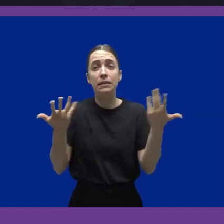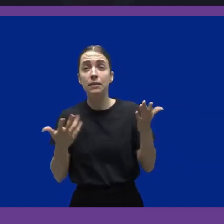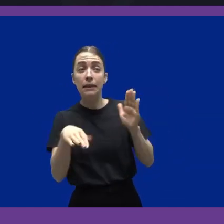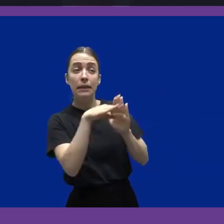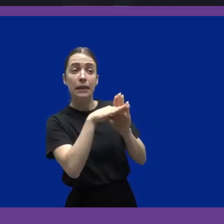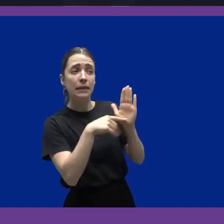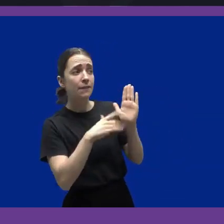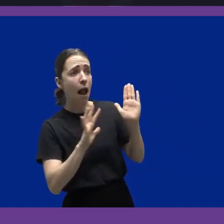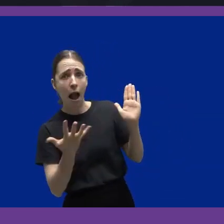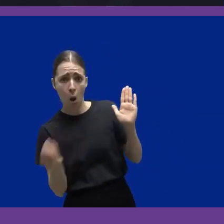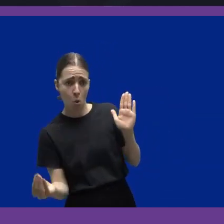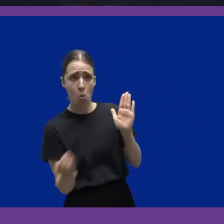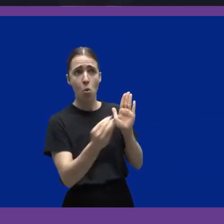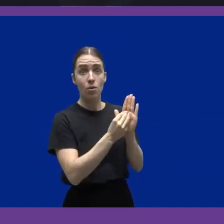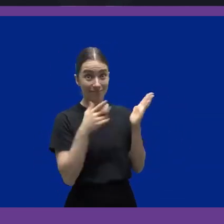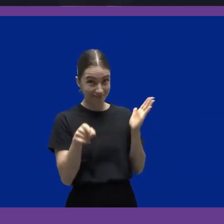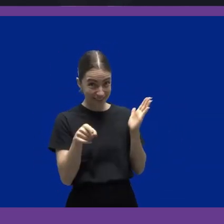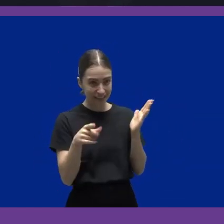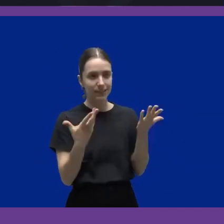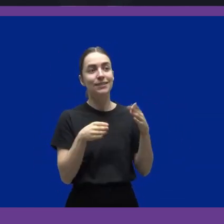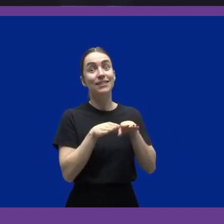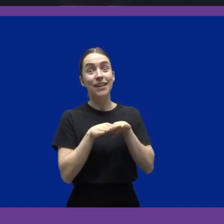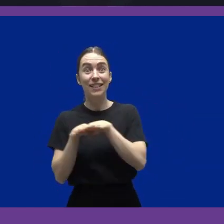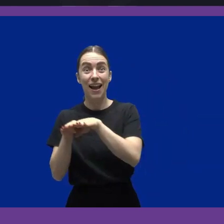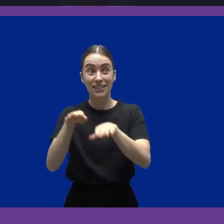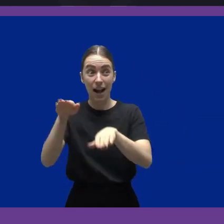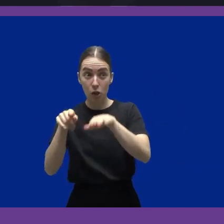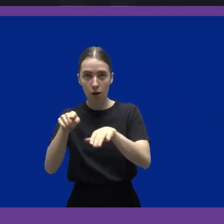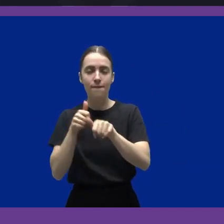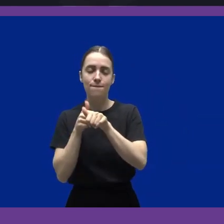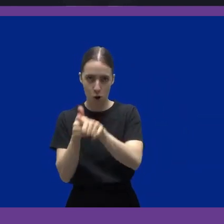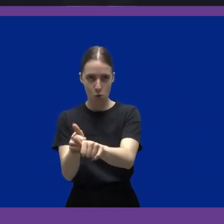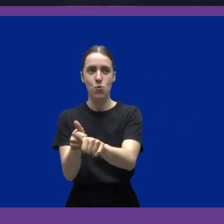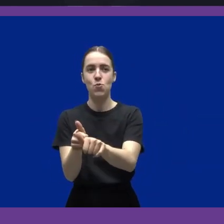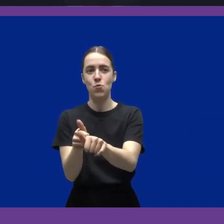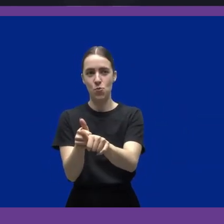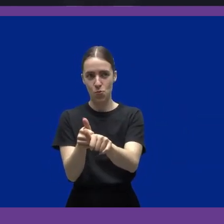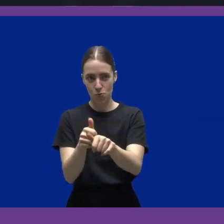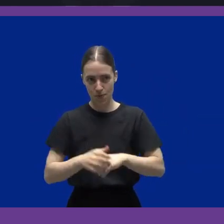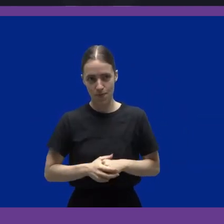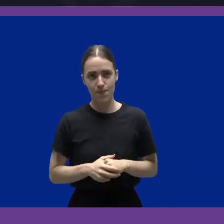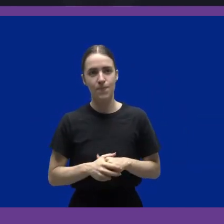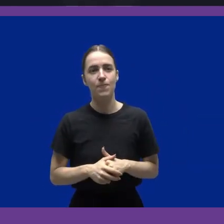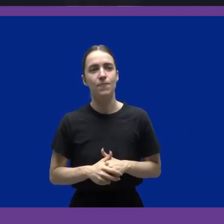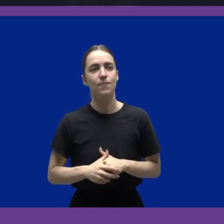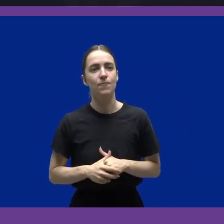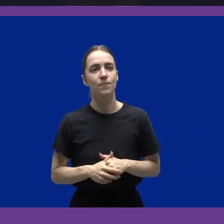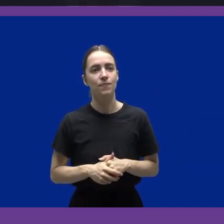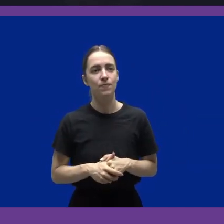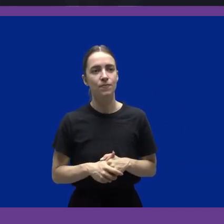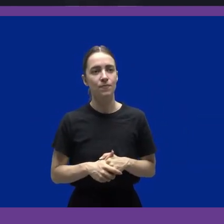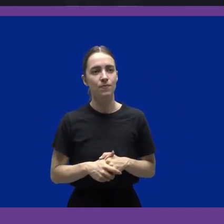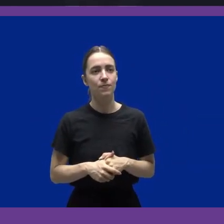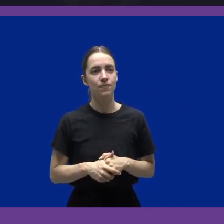those harmonized standards. However, what happens in between in this period where